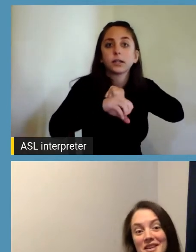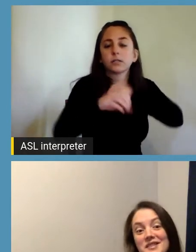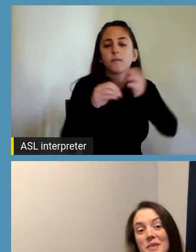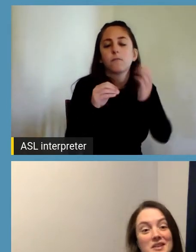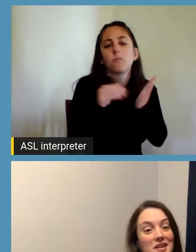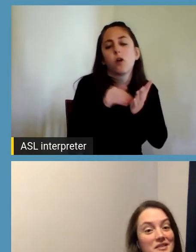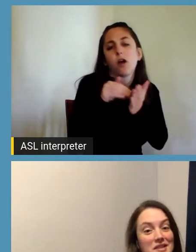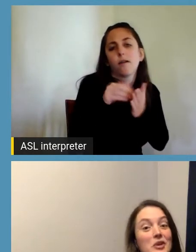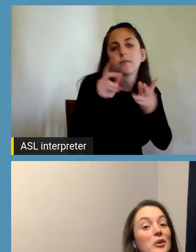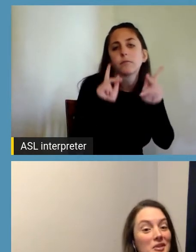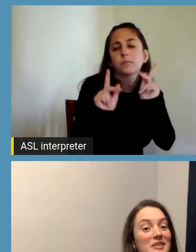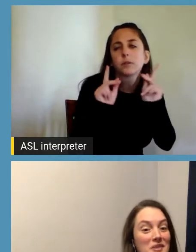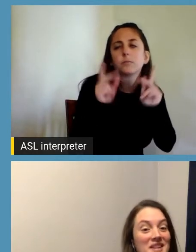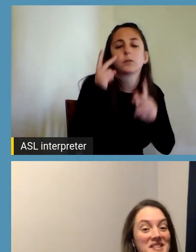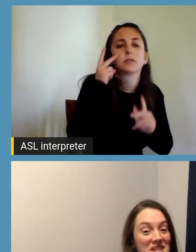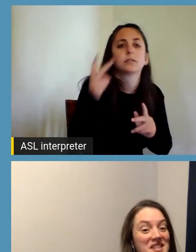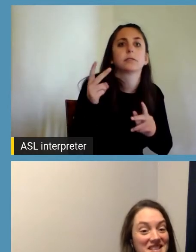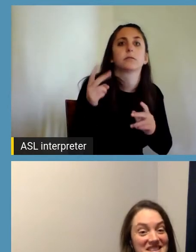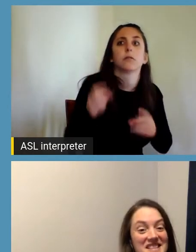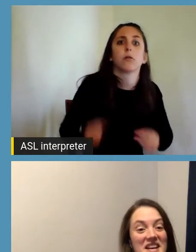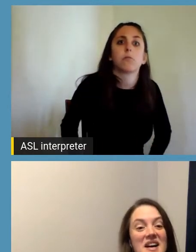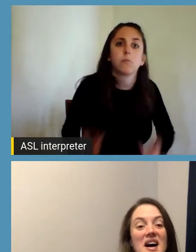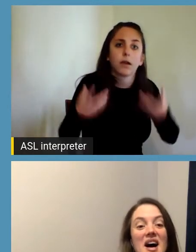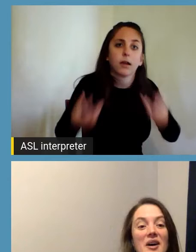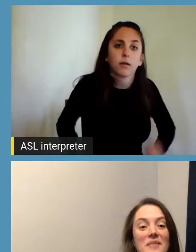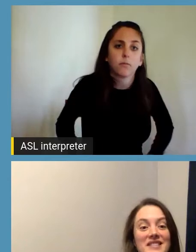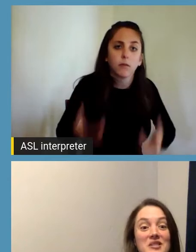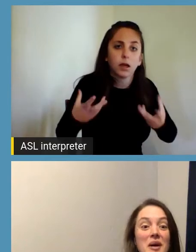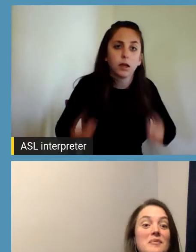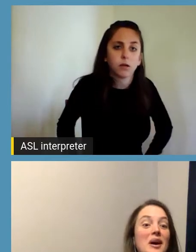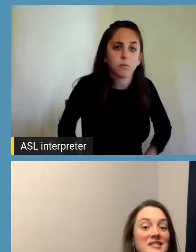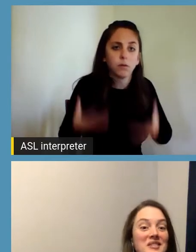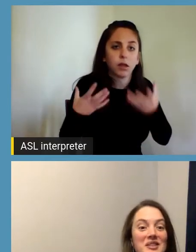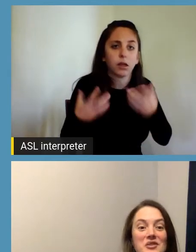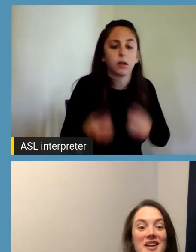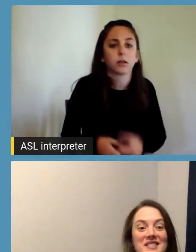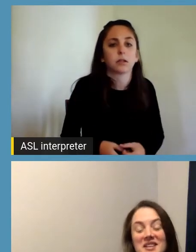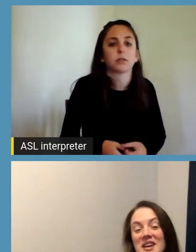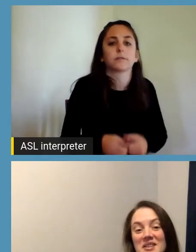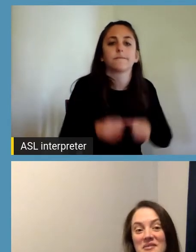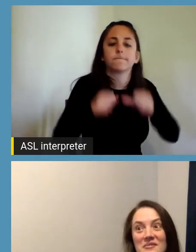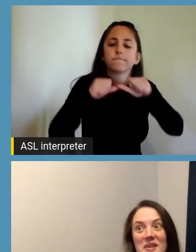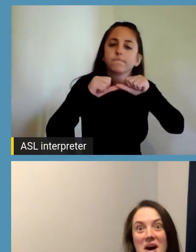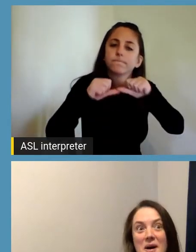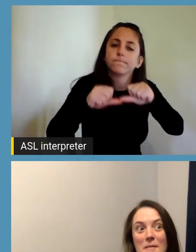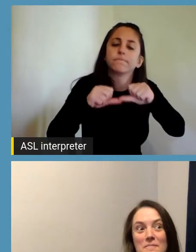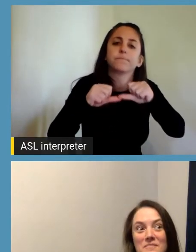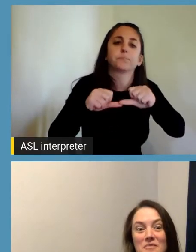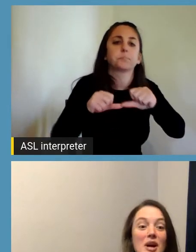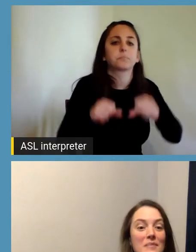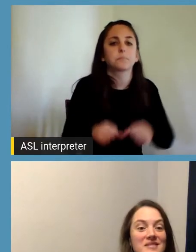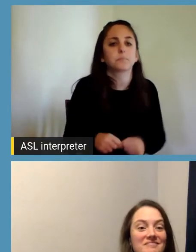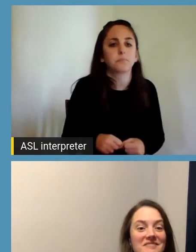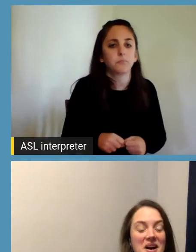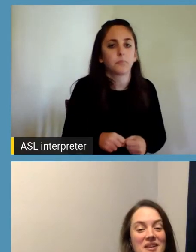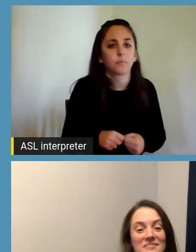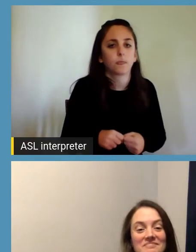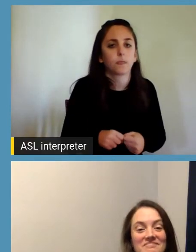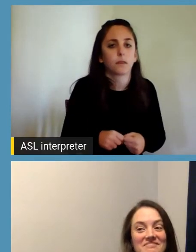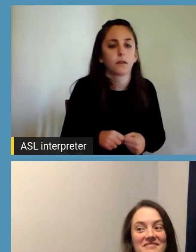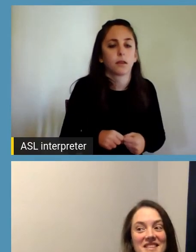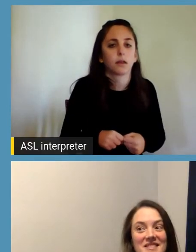a spending sinkhole in organizations. And so I'm constantly trying to kind of perhaps